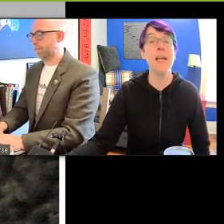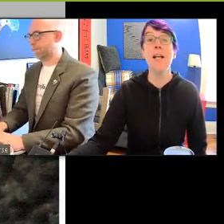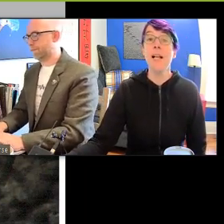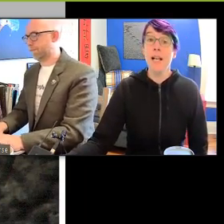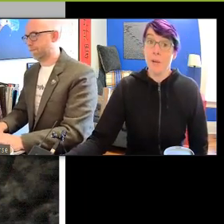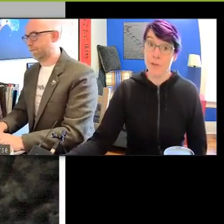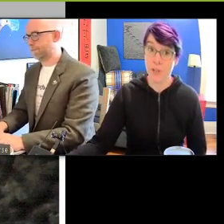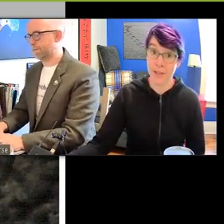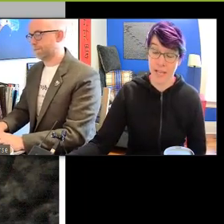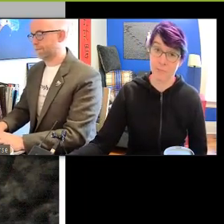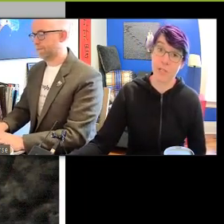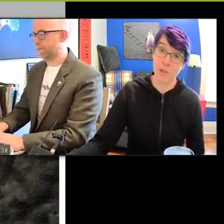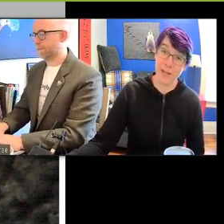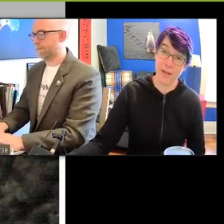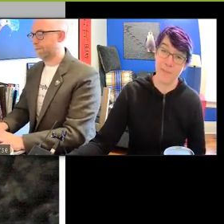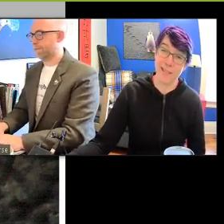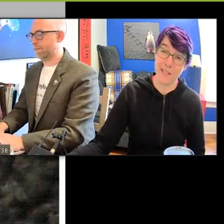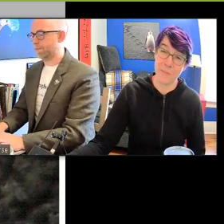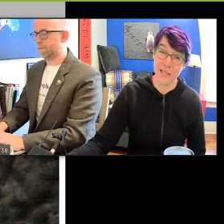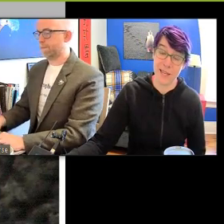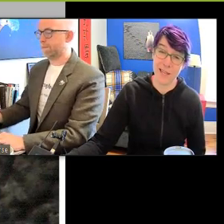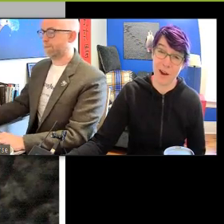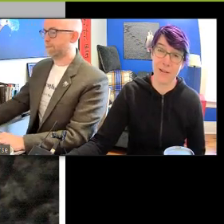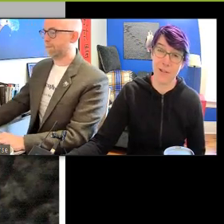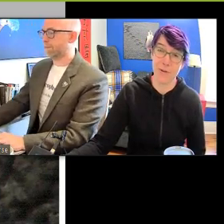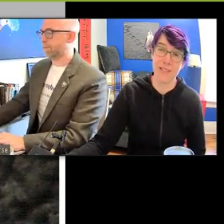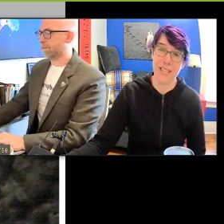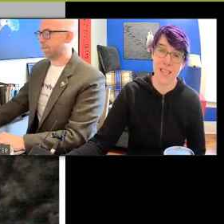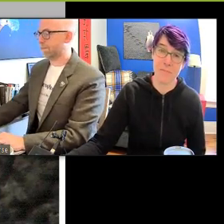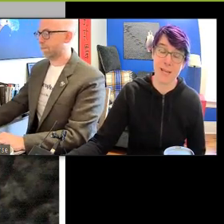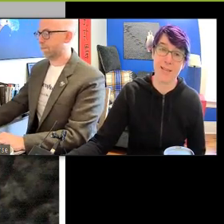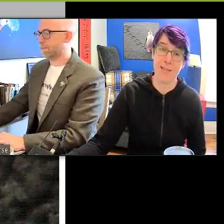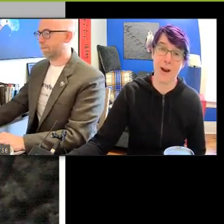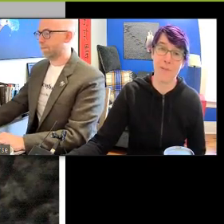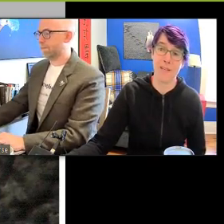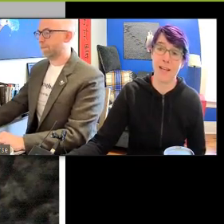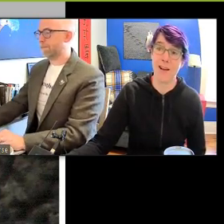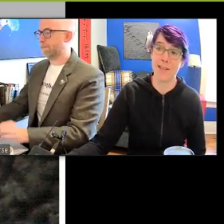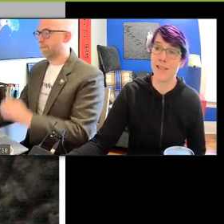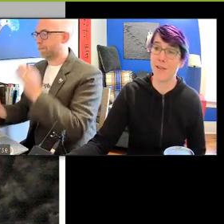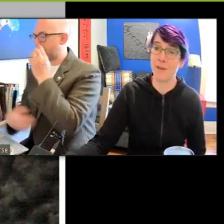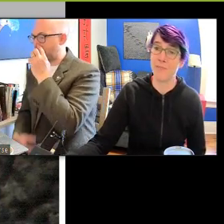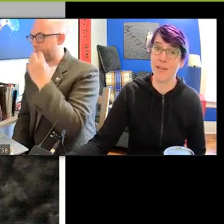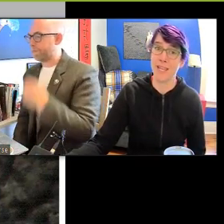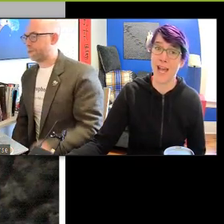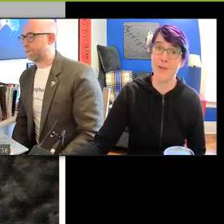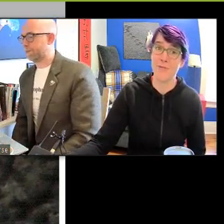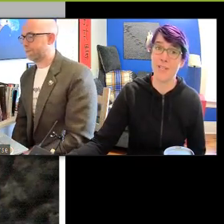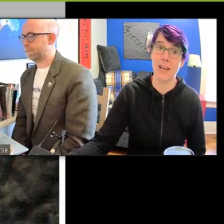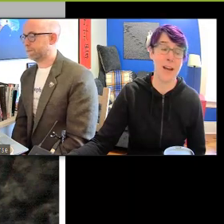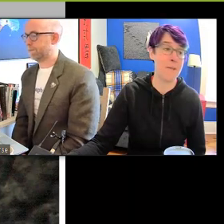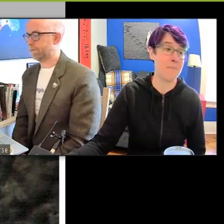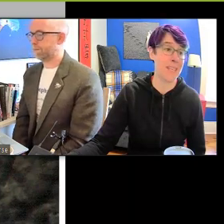currently preserving them, which is really good, but it does mean that it is harder to go and see them because the carbon dioxide that we breathe